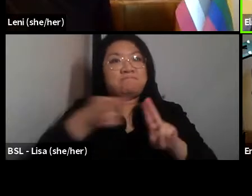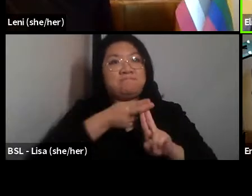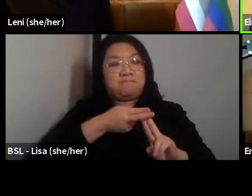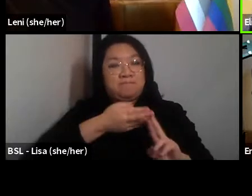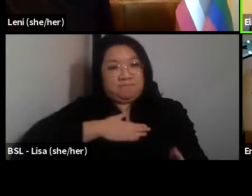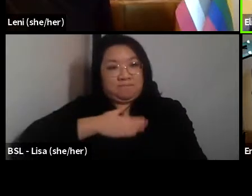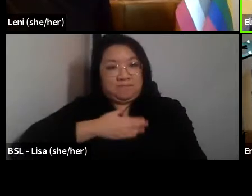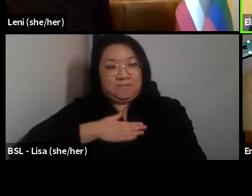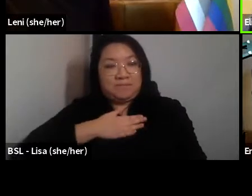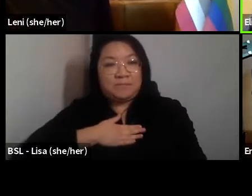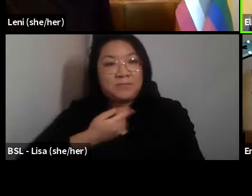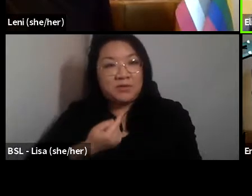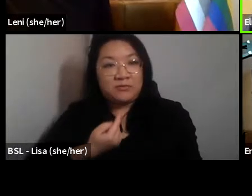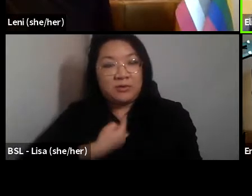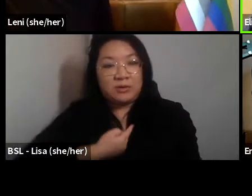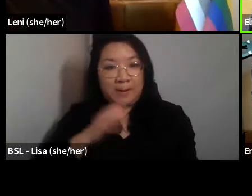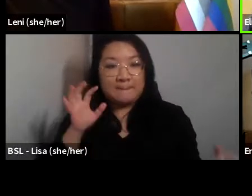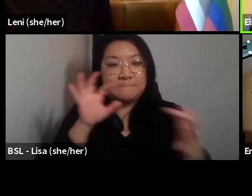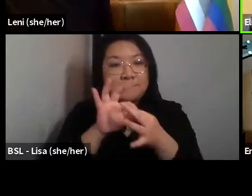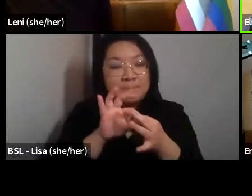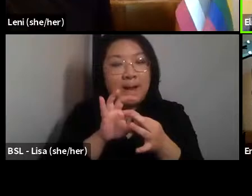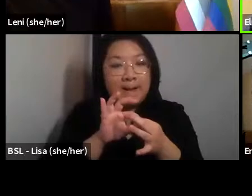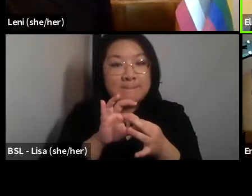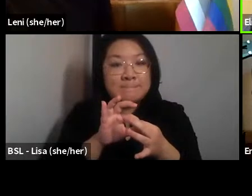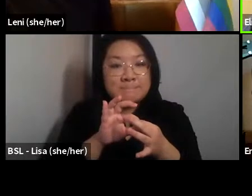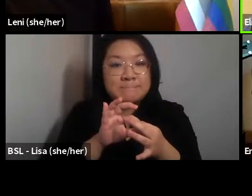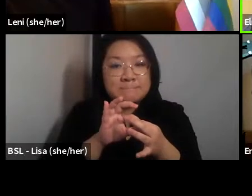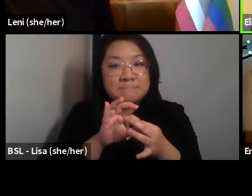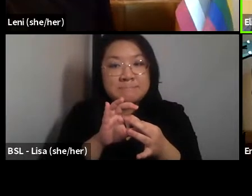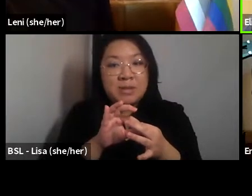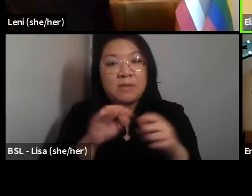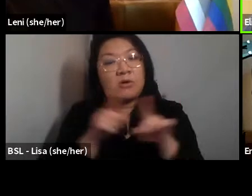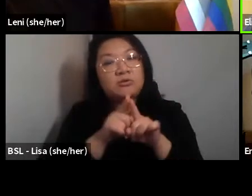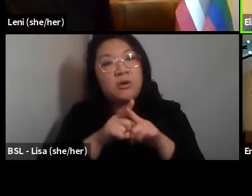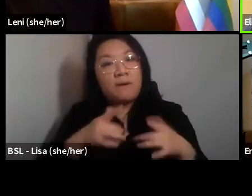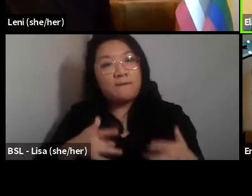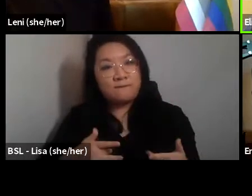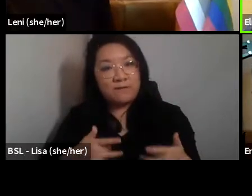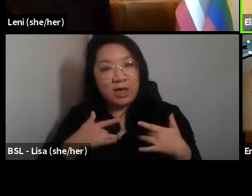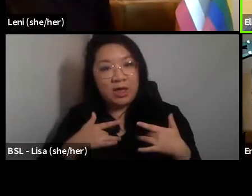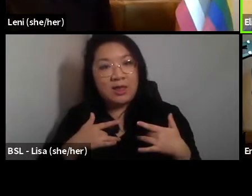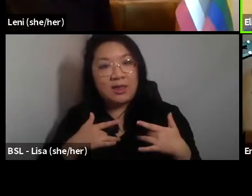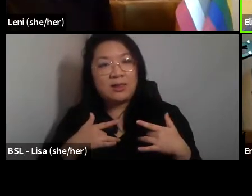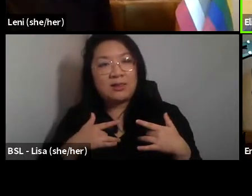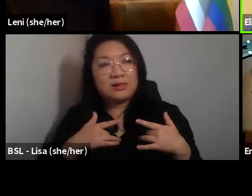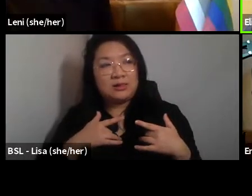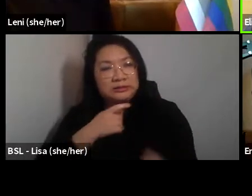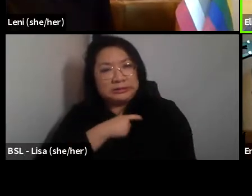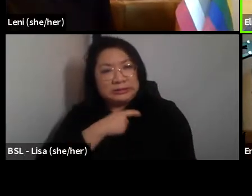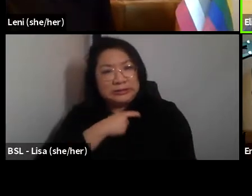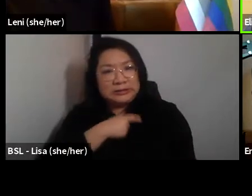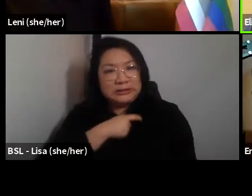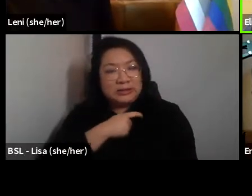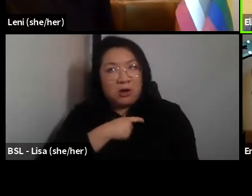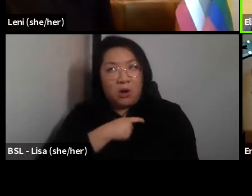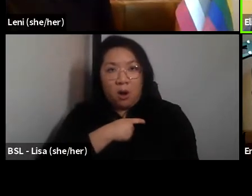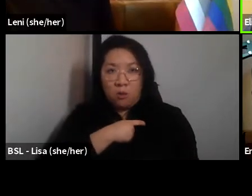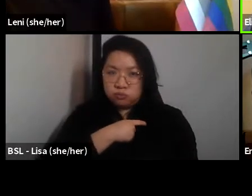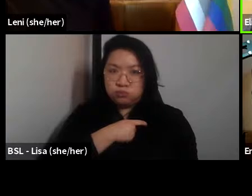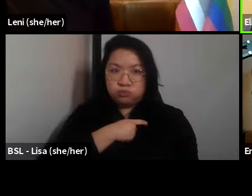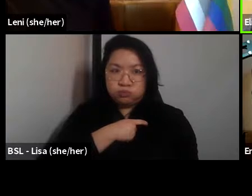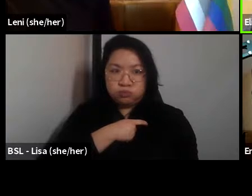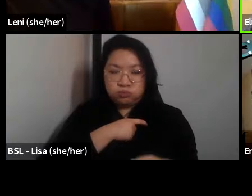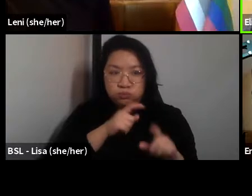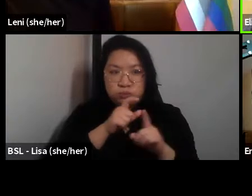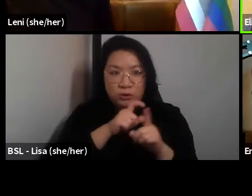was stuff out there, people were talking about it, but it also felt a little bit scary that there was a whole community, that people